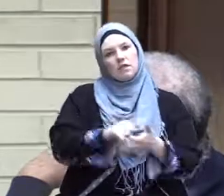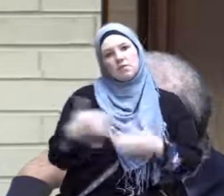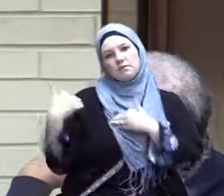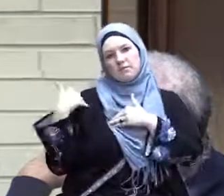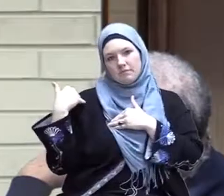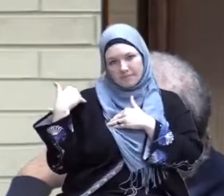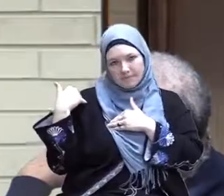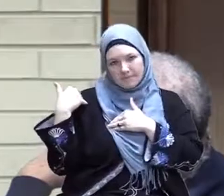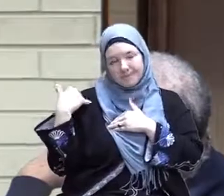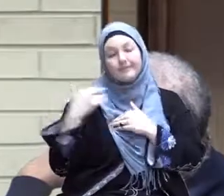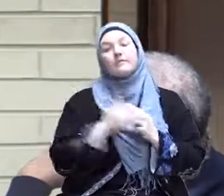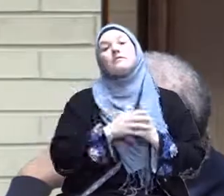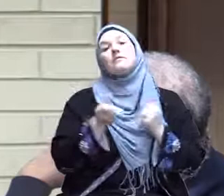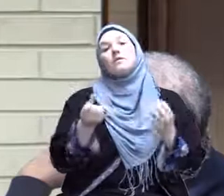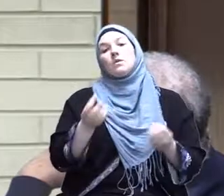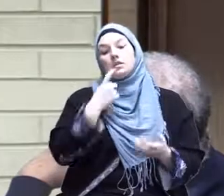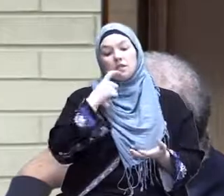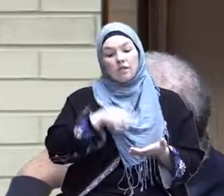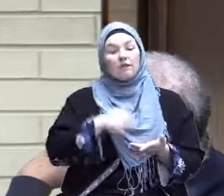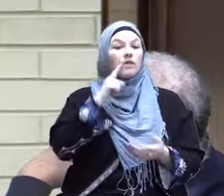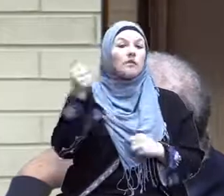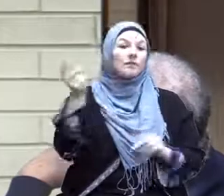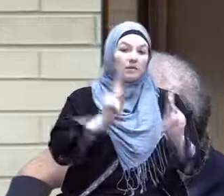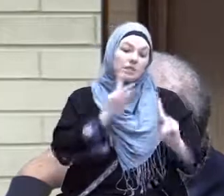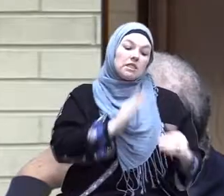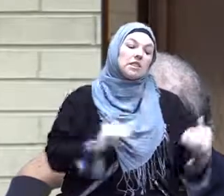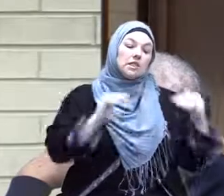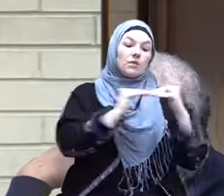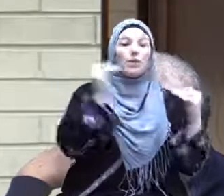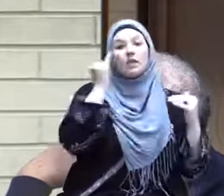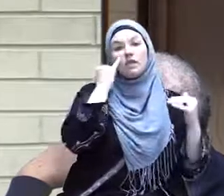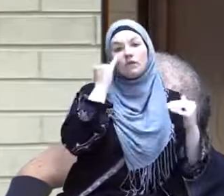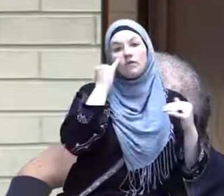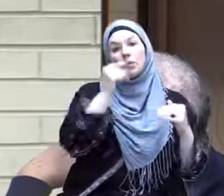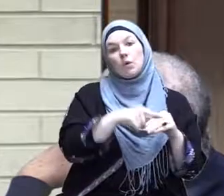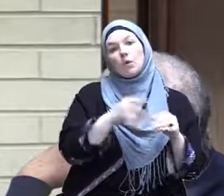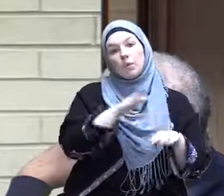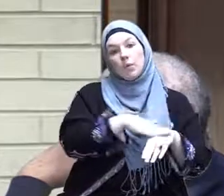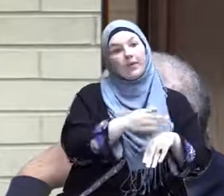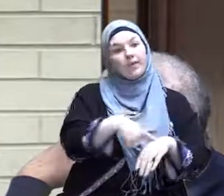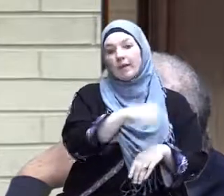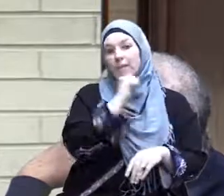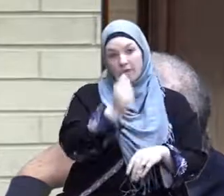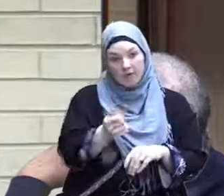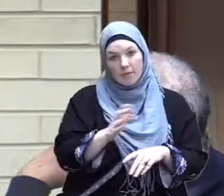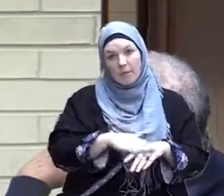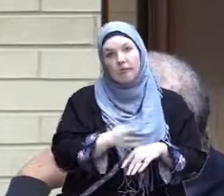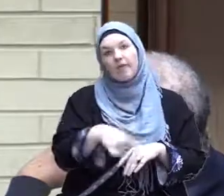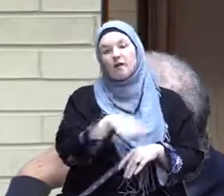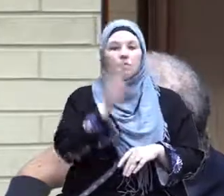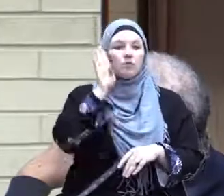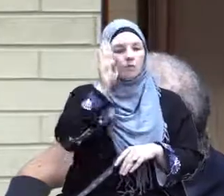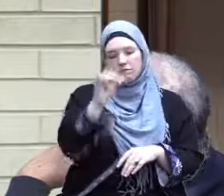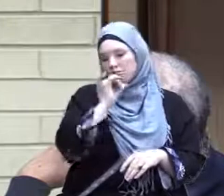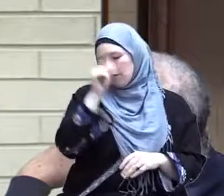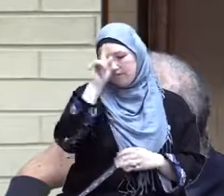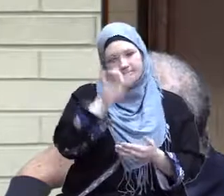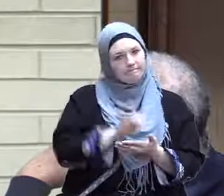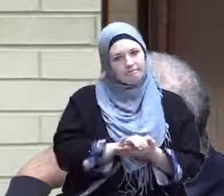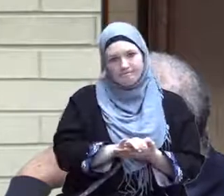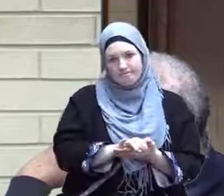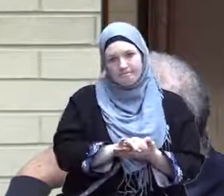responsibility. So it says, for them it is equal whether you warn them or you don't warn them, they would not